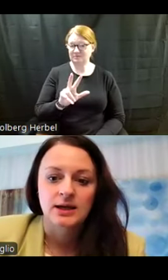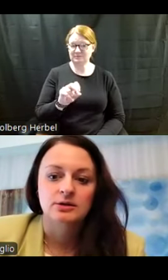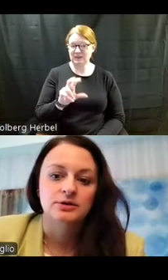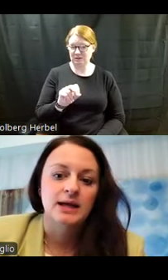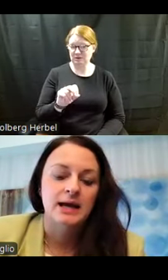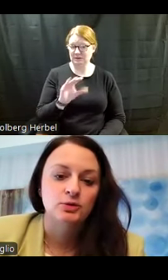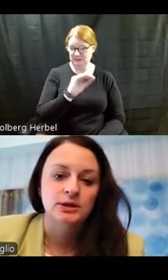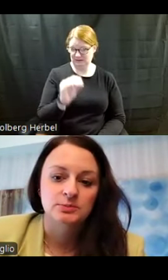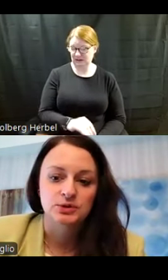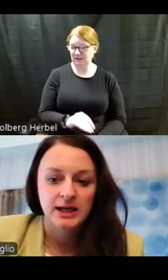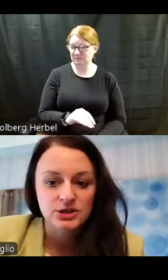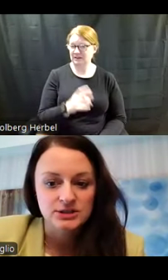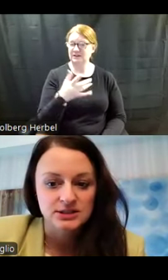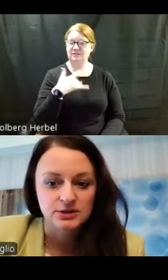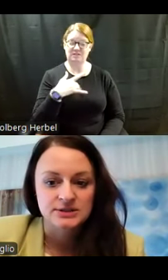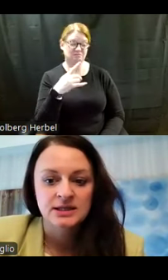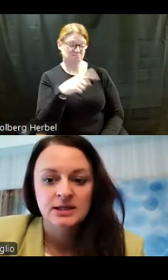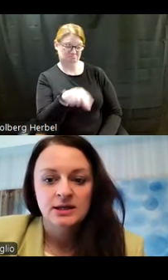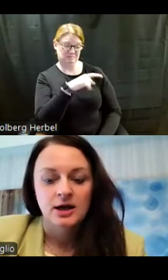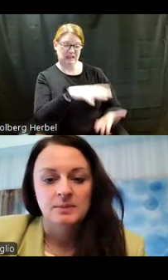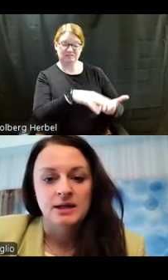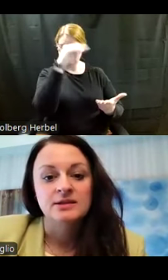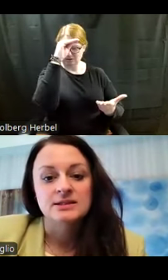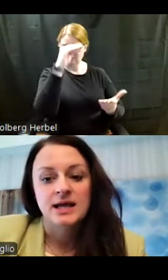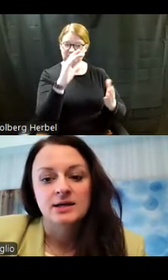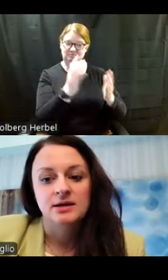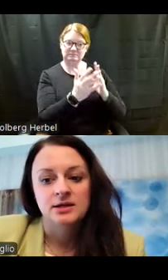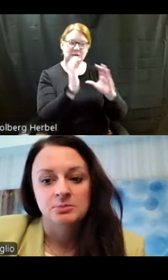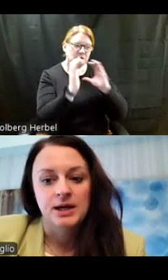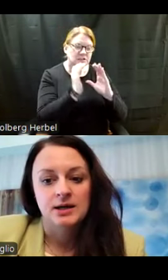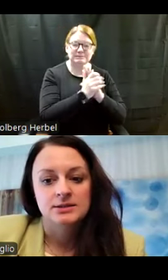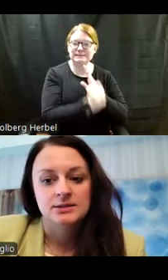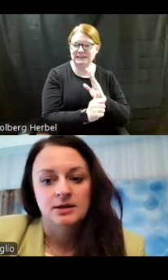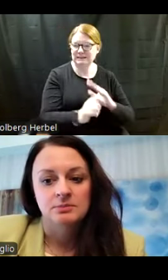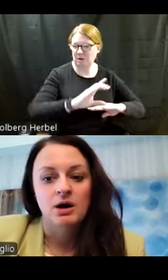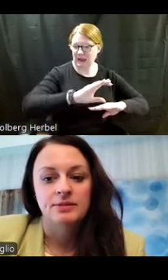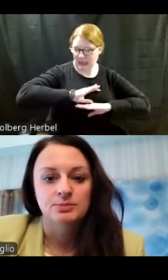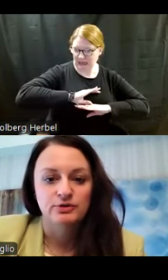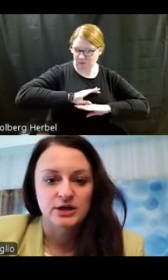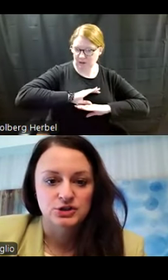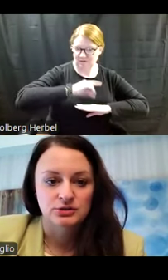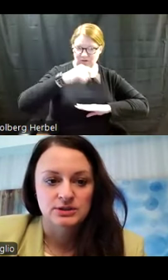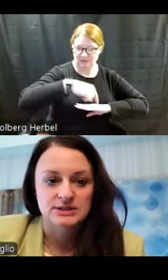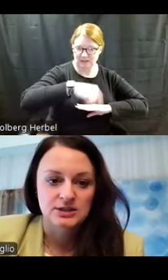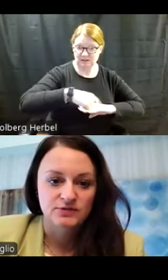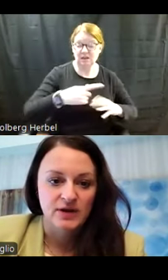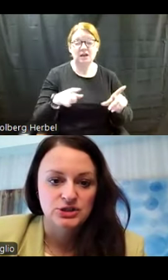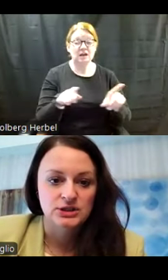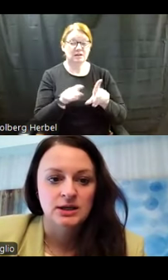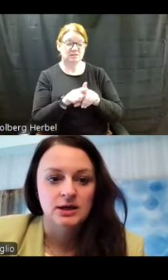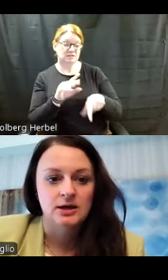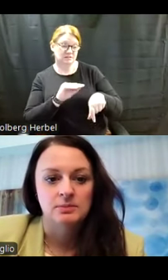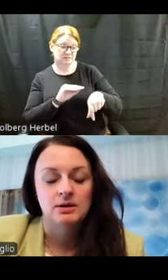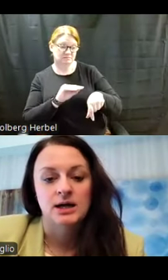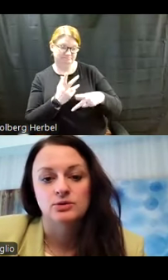they had learned adequate communication skills, and that this had an impact on their professional